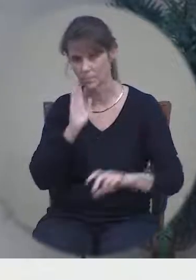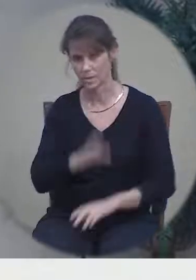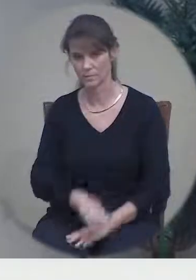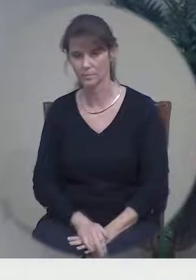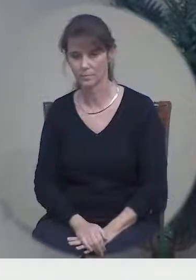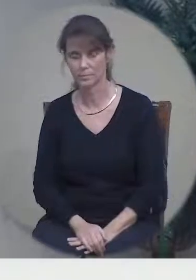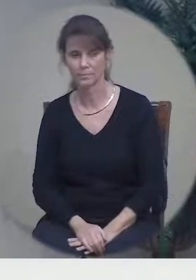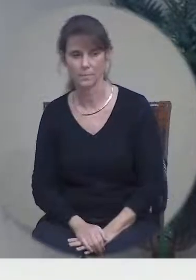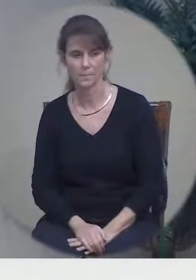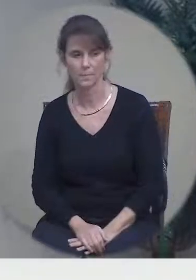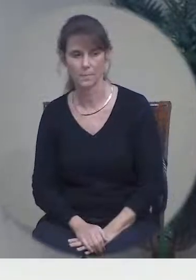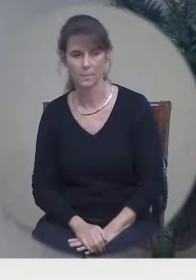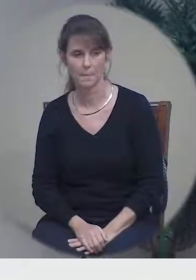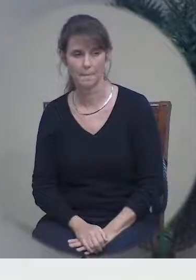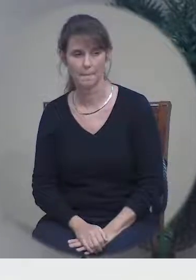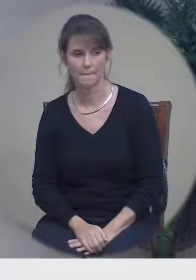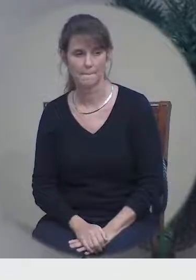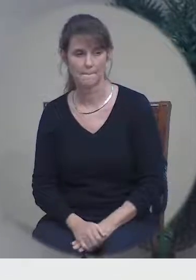Okay.